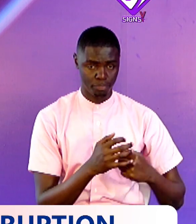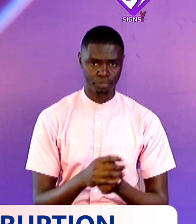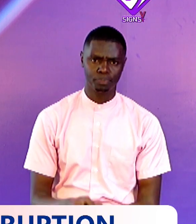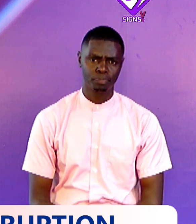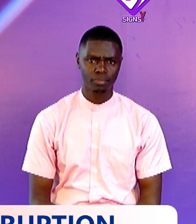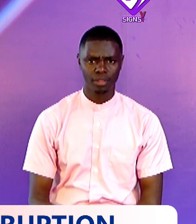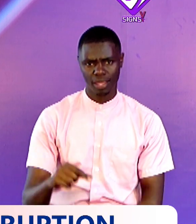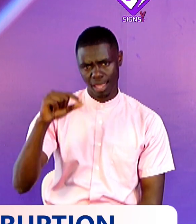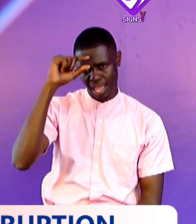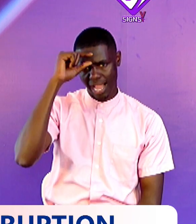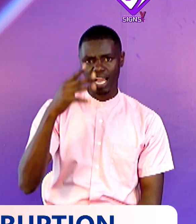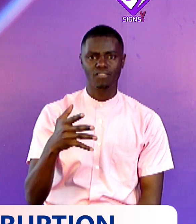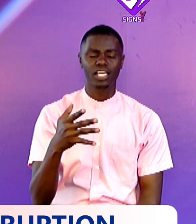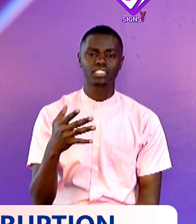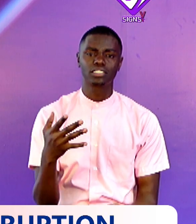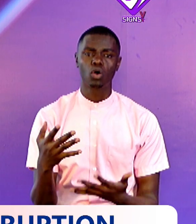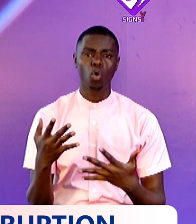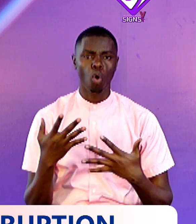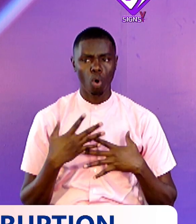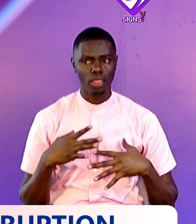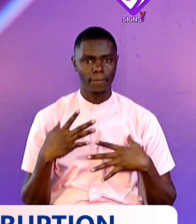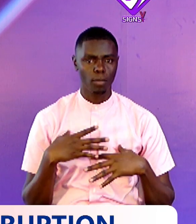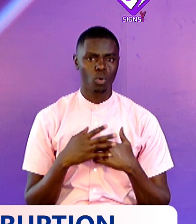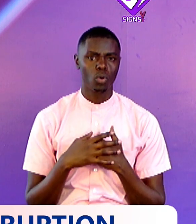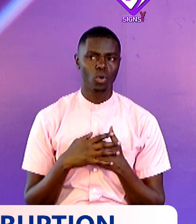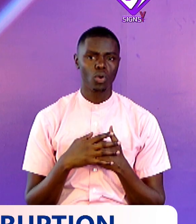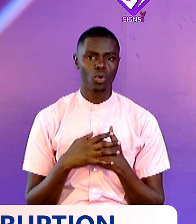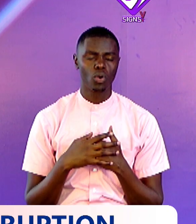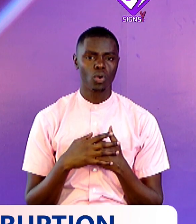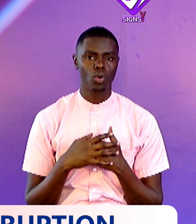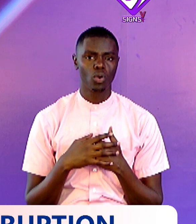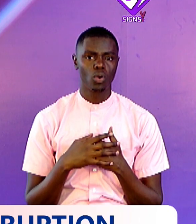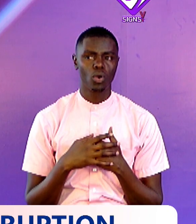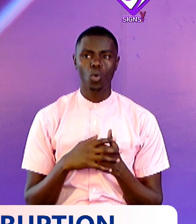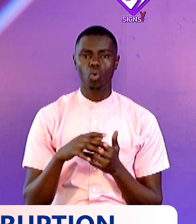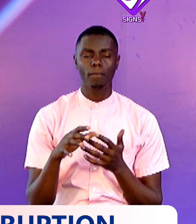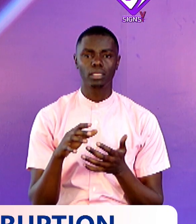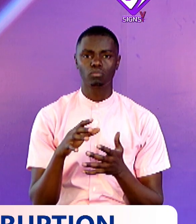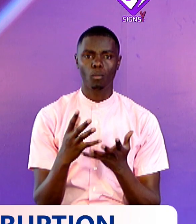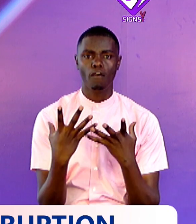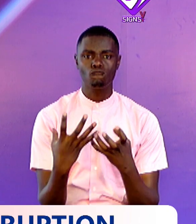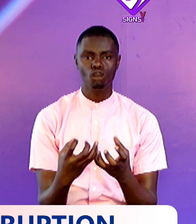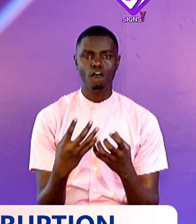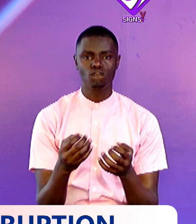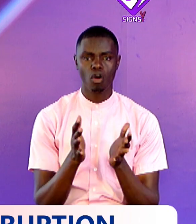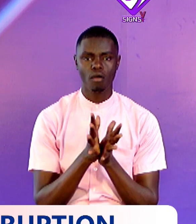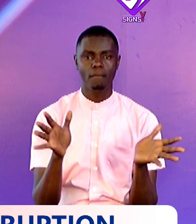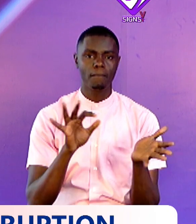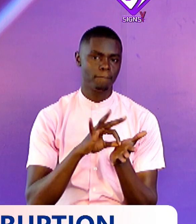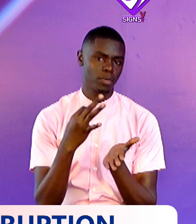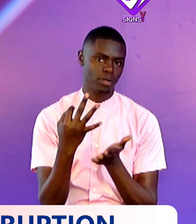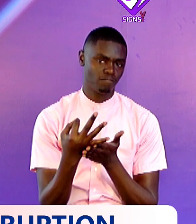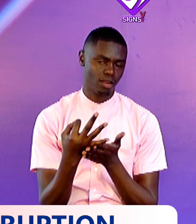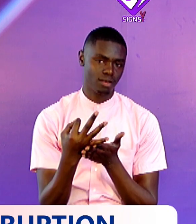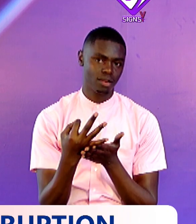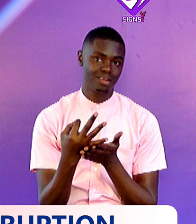the governors or the people charged with taking charge of the public funds, right, come and now